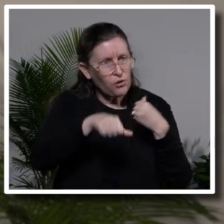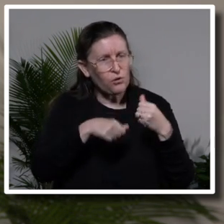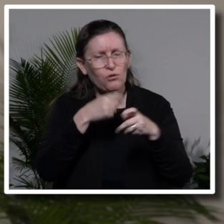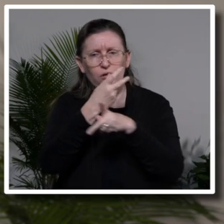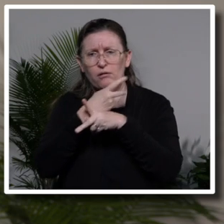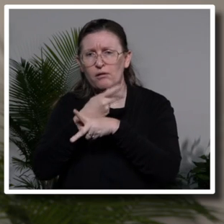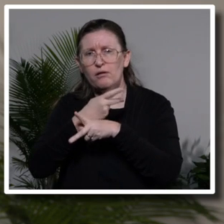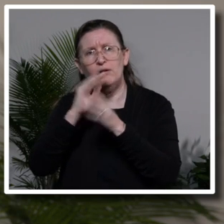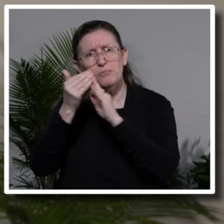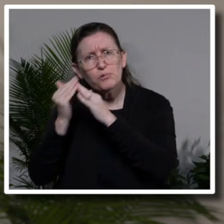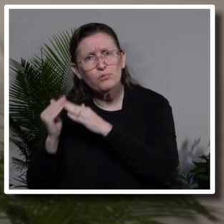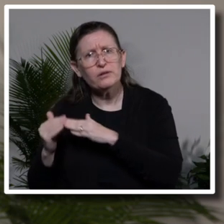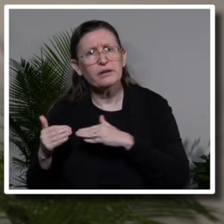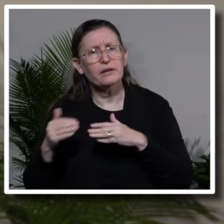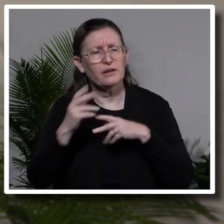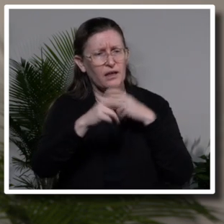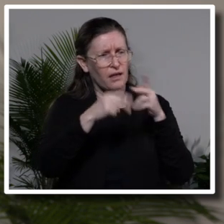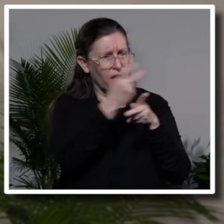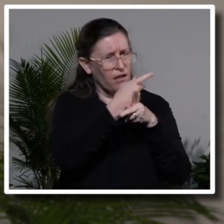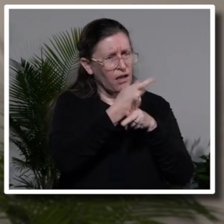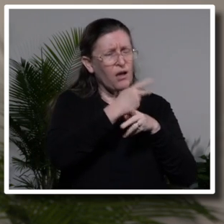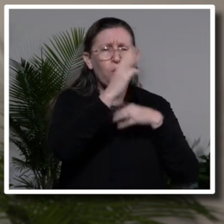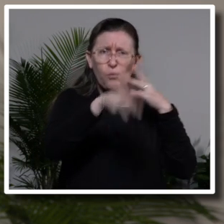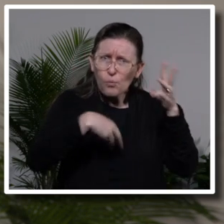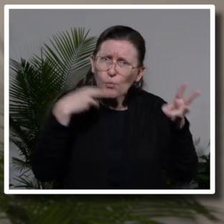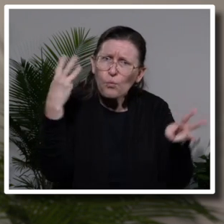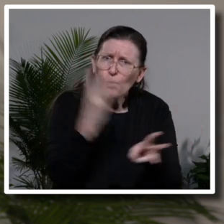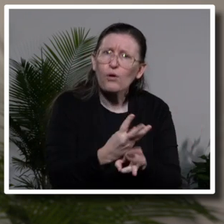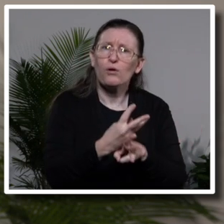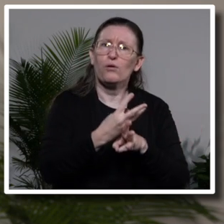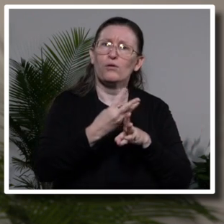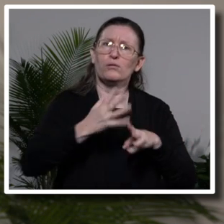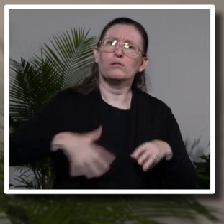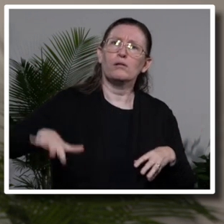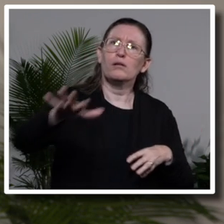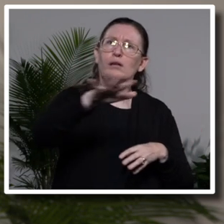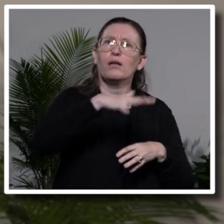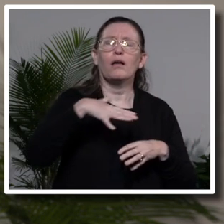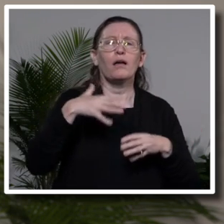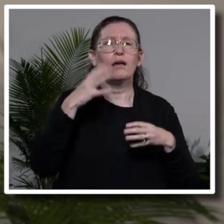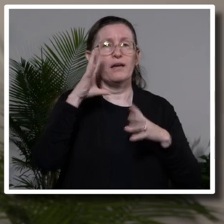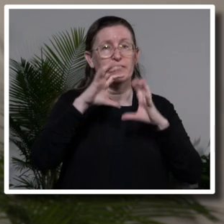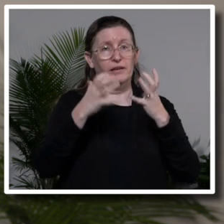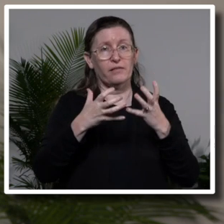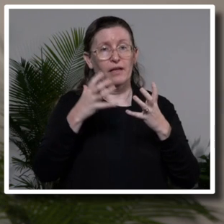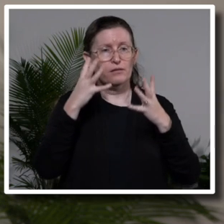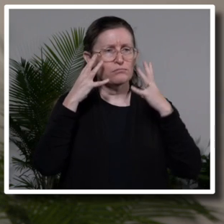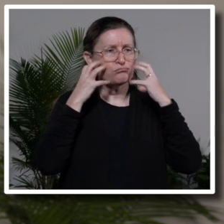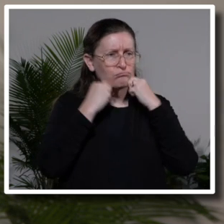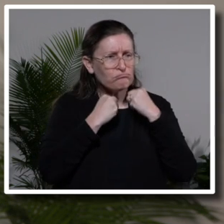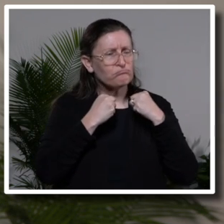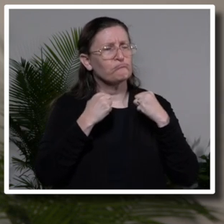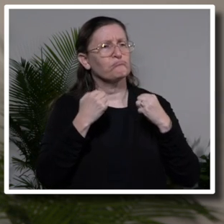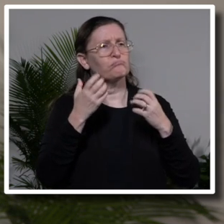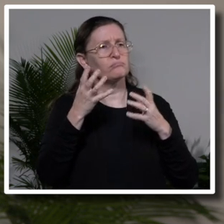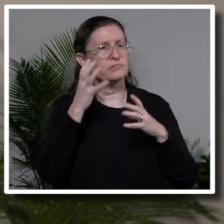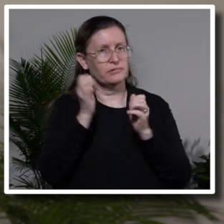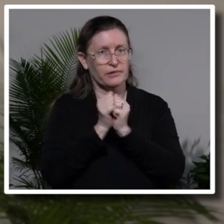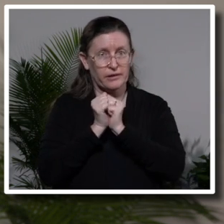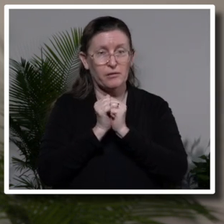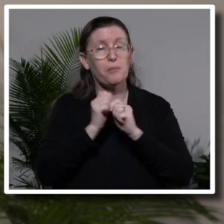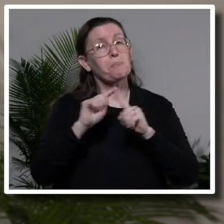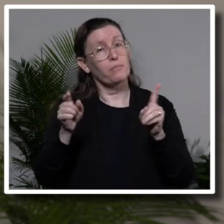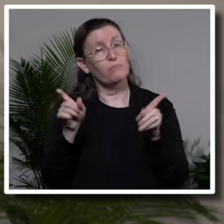for your community and for the world around you. As a class, you've experienced many wonderful moments, but you've also faced some